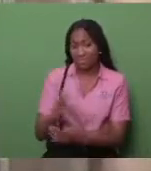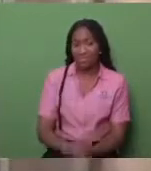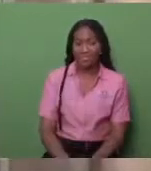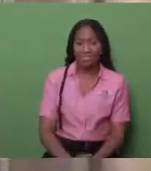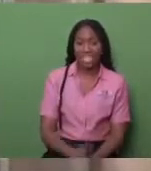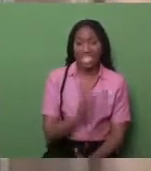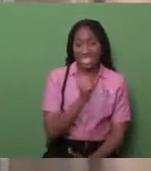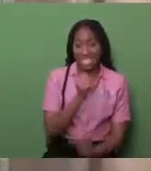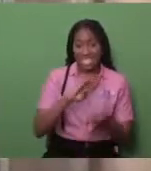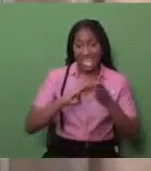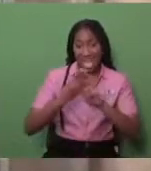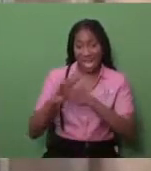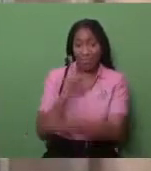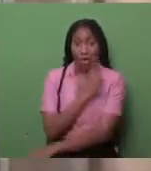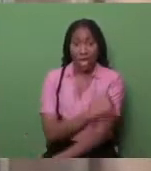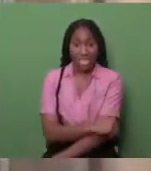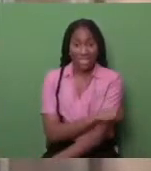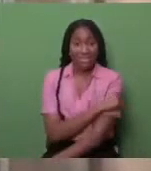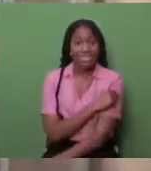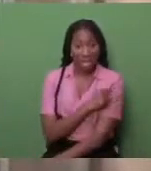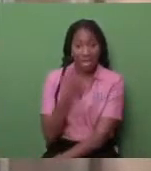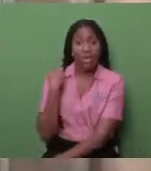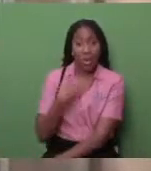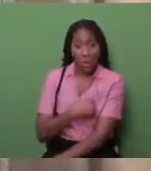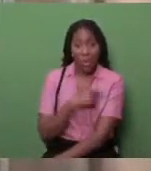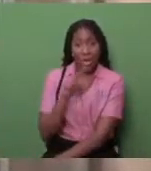Scarborough Hospital. We take ownership of it.